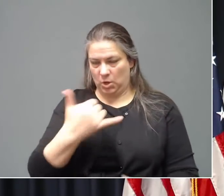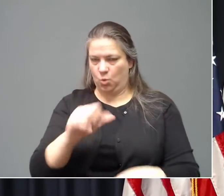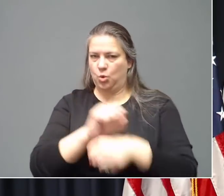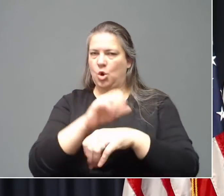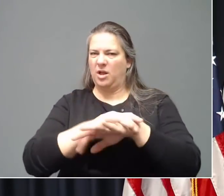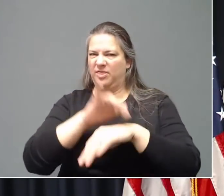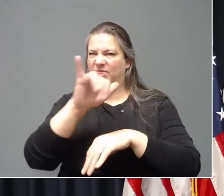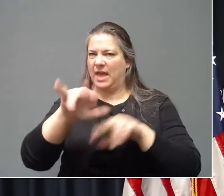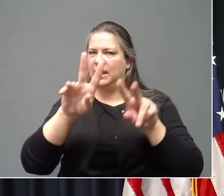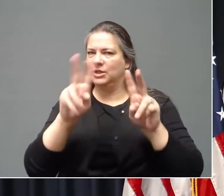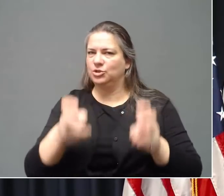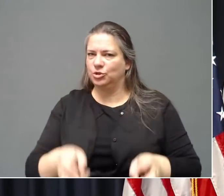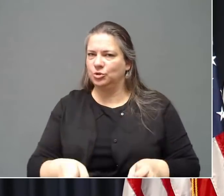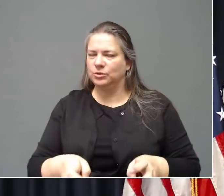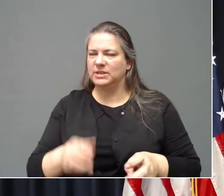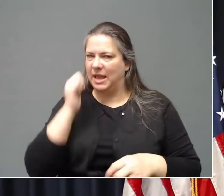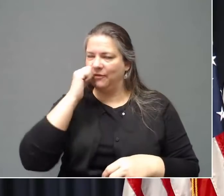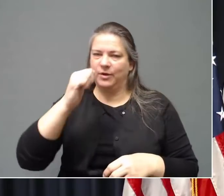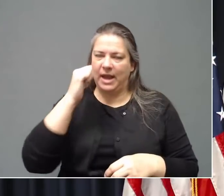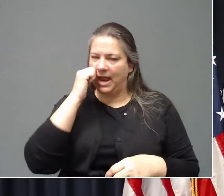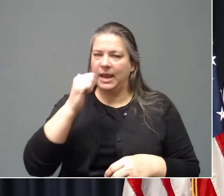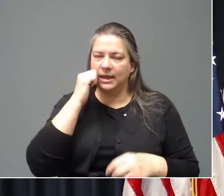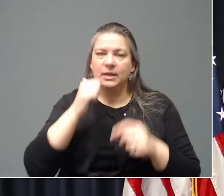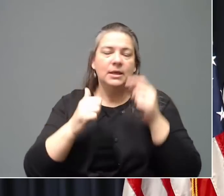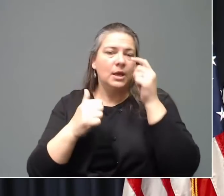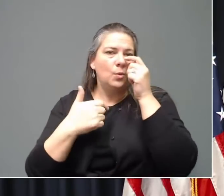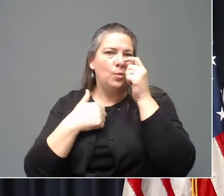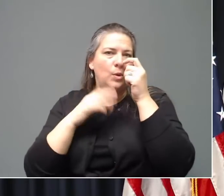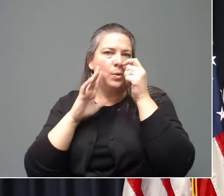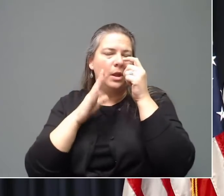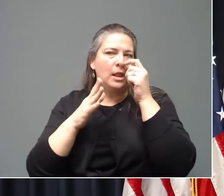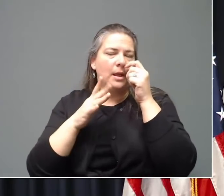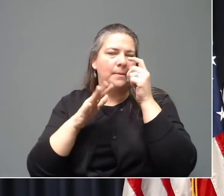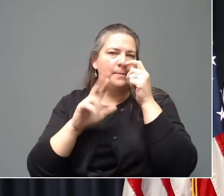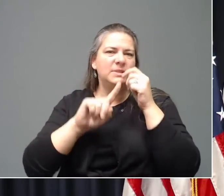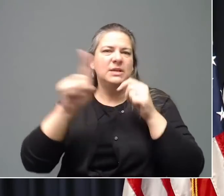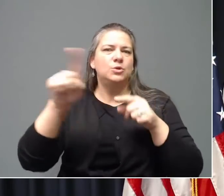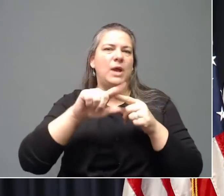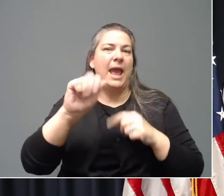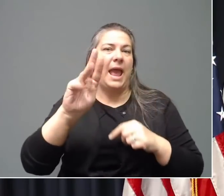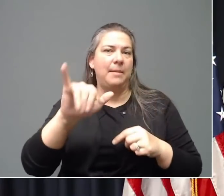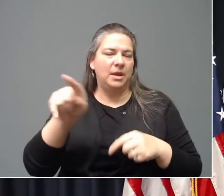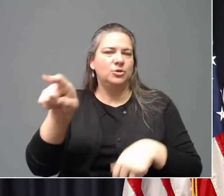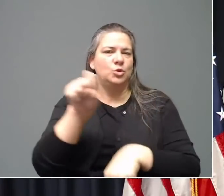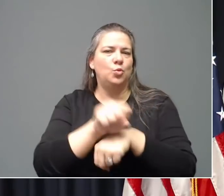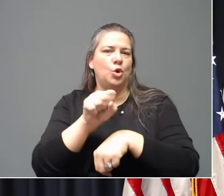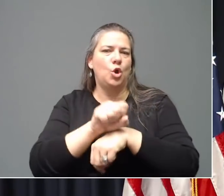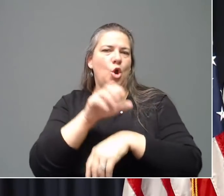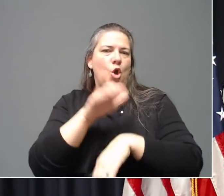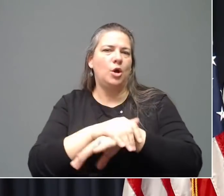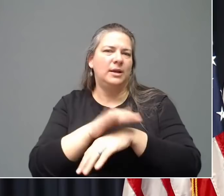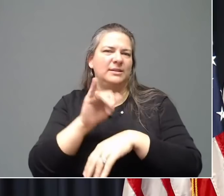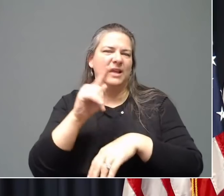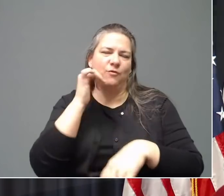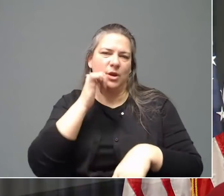each and every day. We'll send it over though to Amy, who's working on a day-by-day basis